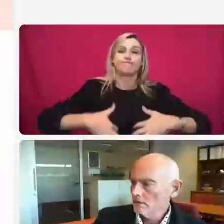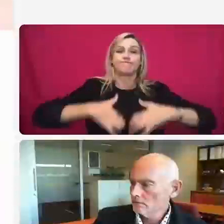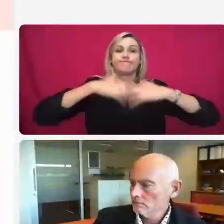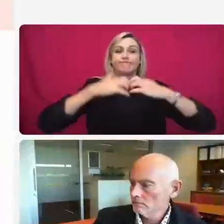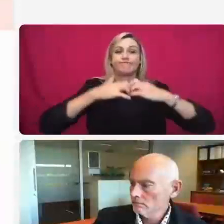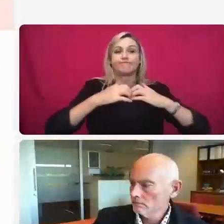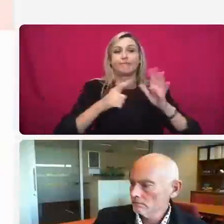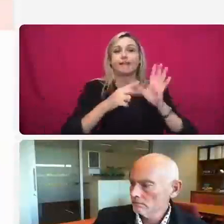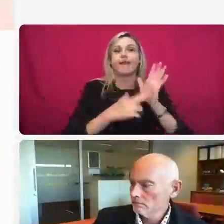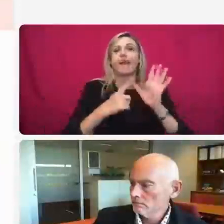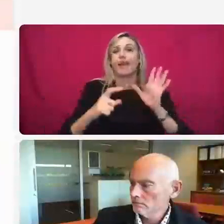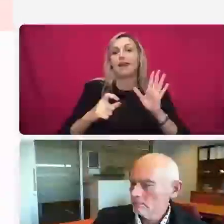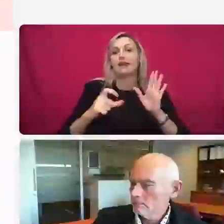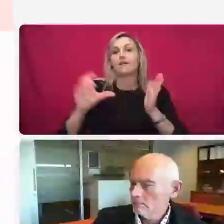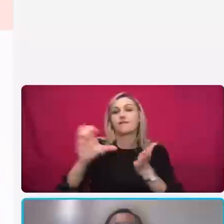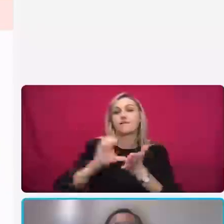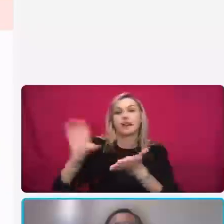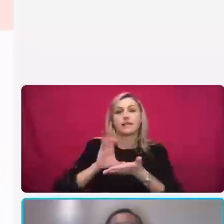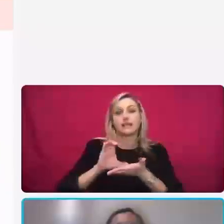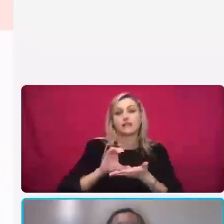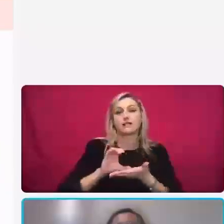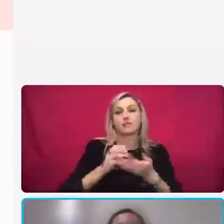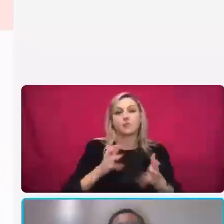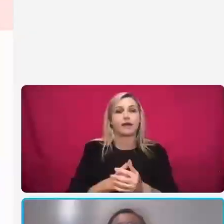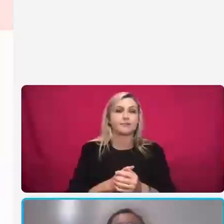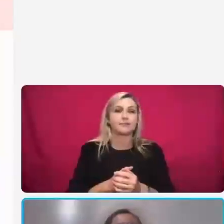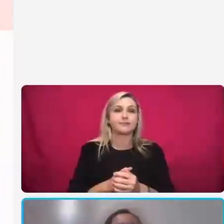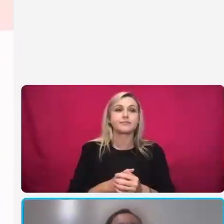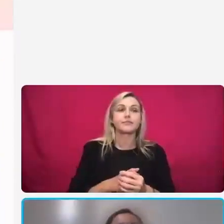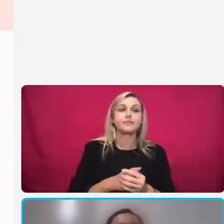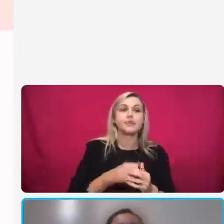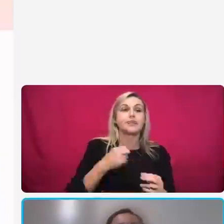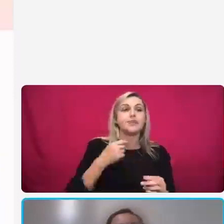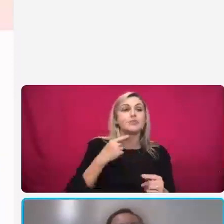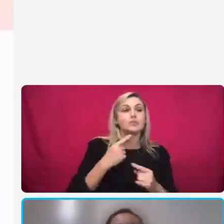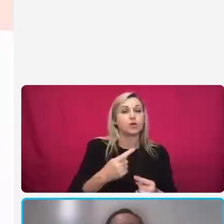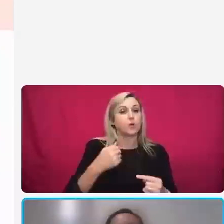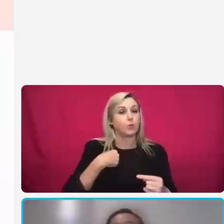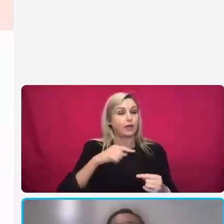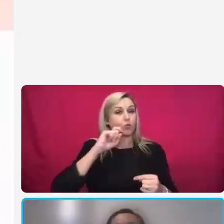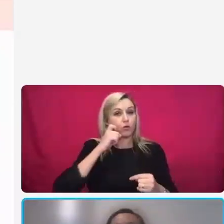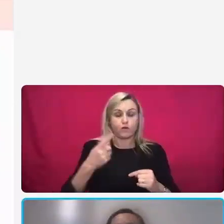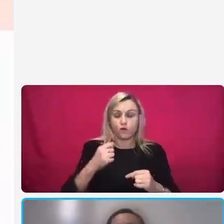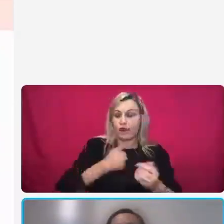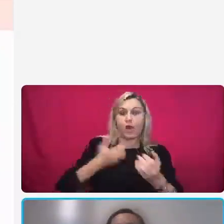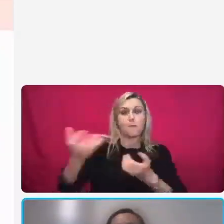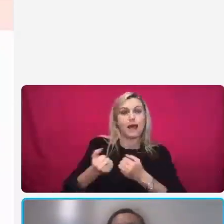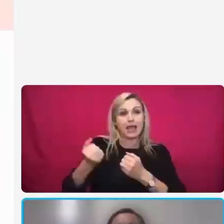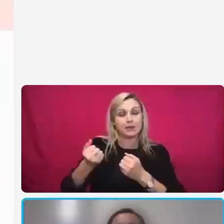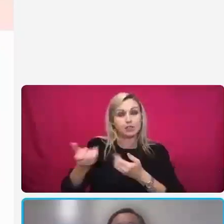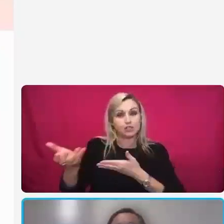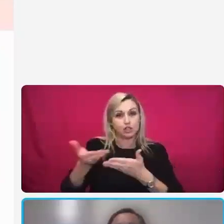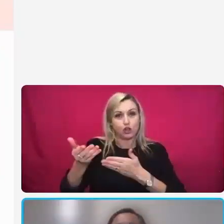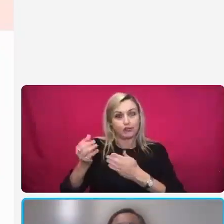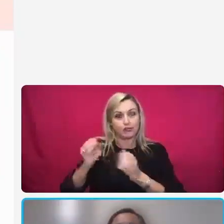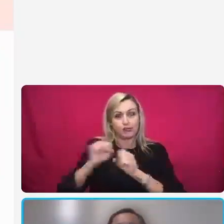funding model. So for milestone 1, Services Australia will first upgrade its payment system in June